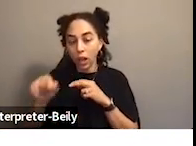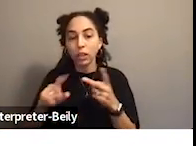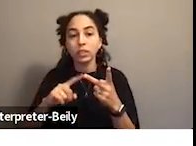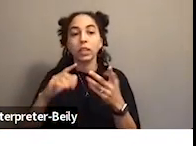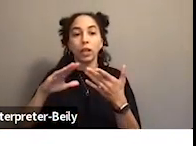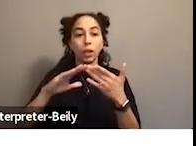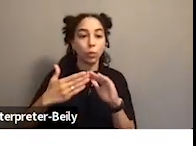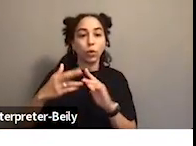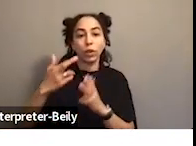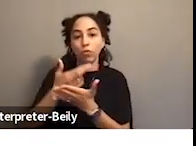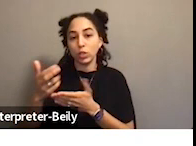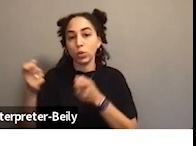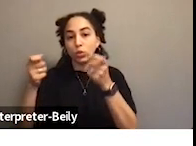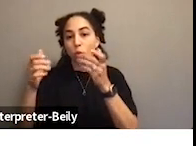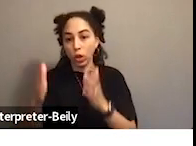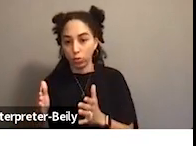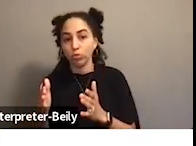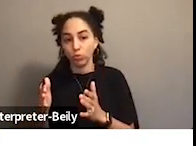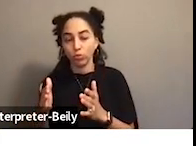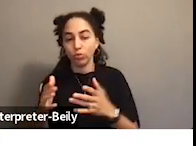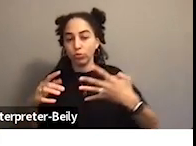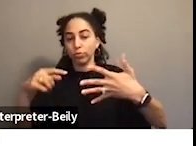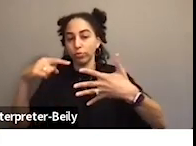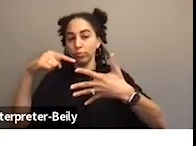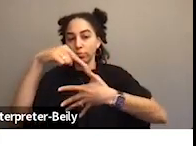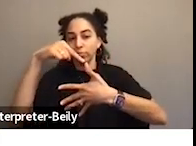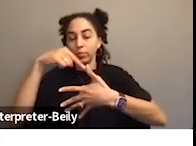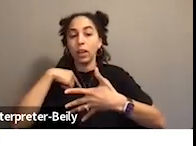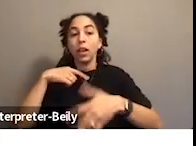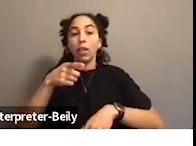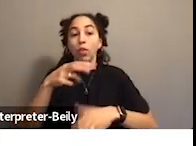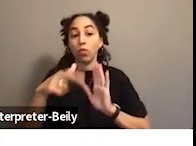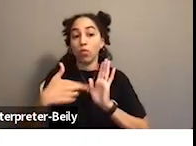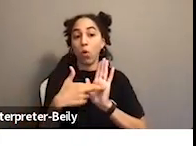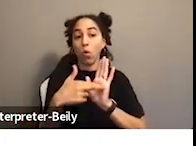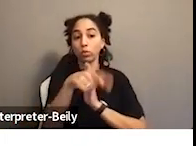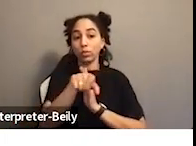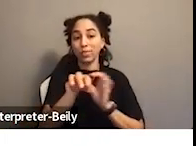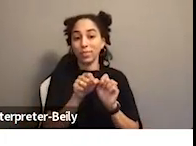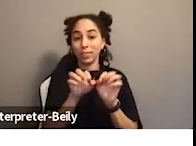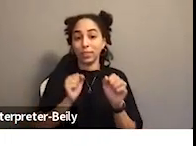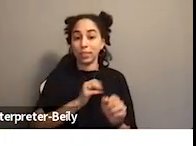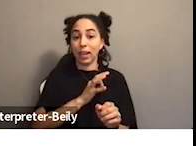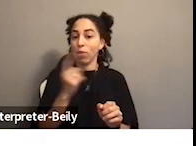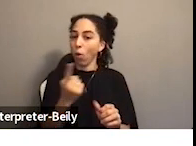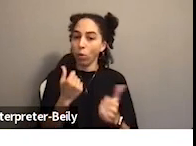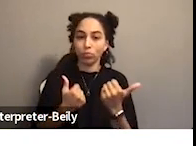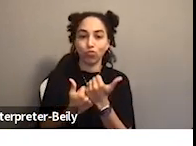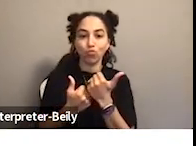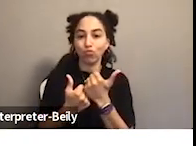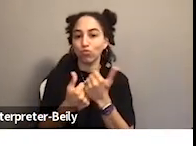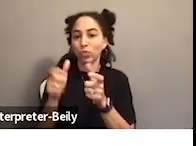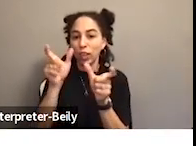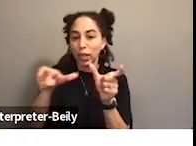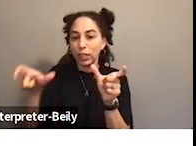community resource coordinators. And the roles of those staff have always been to support individuals.